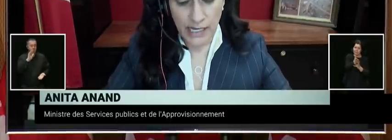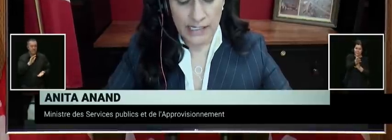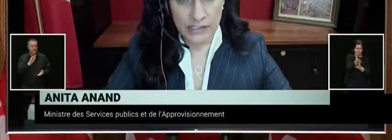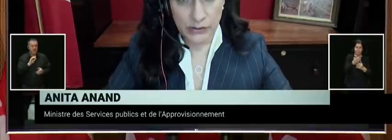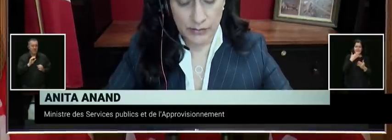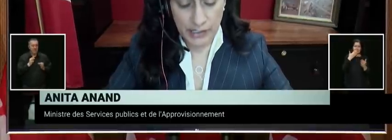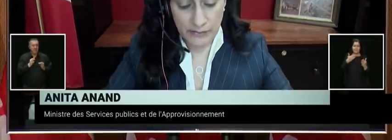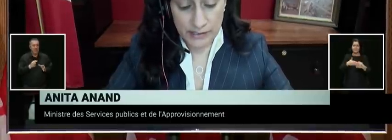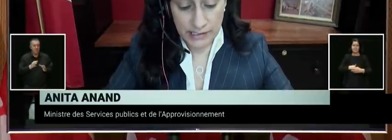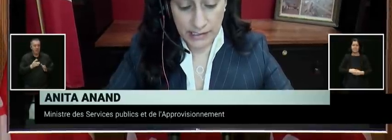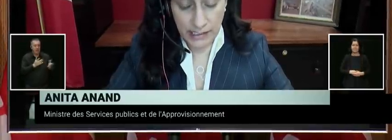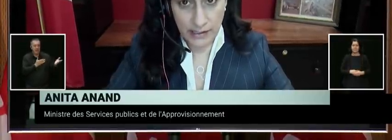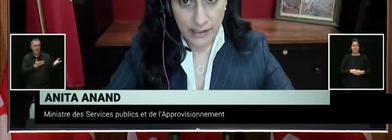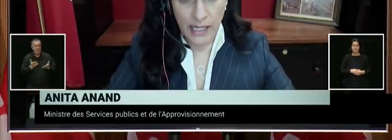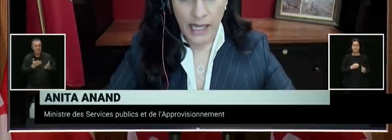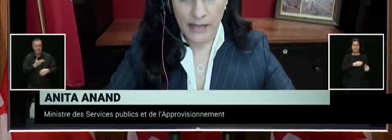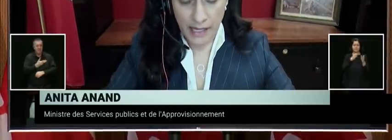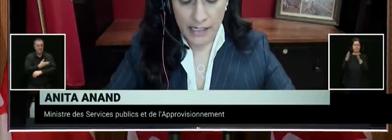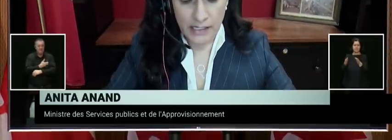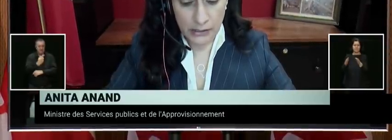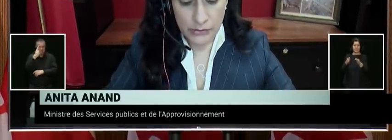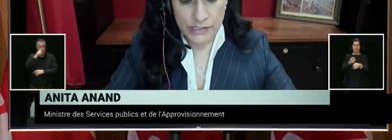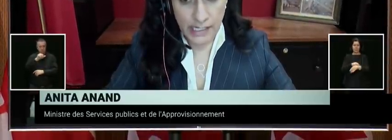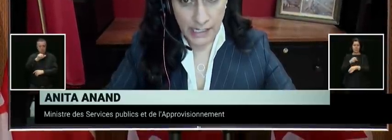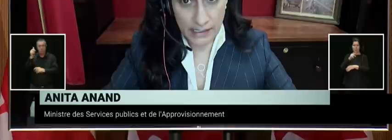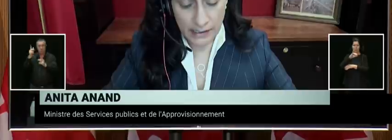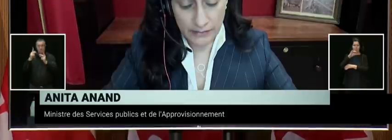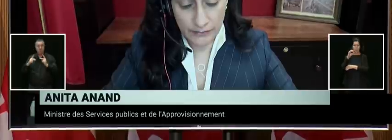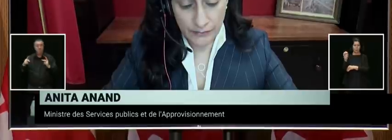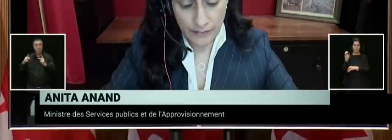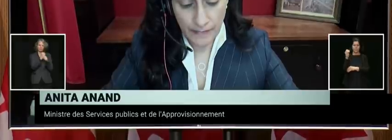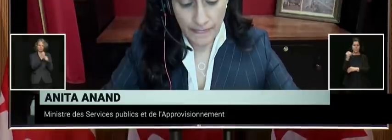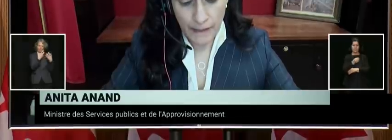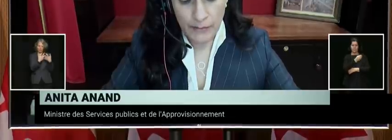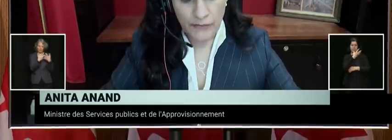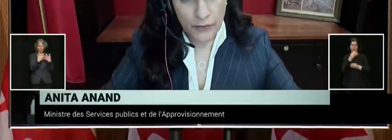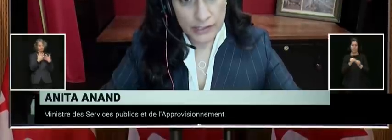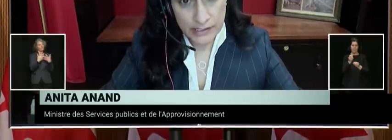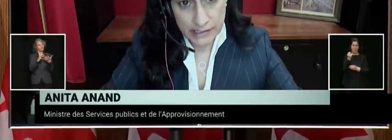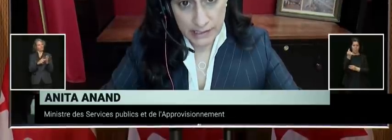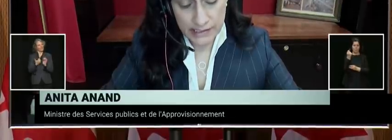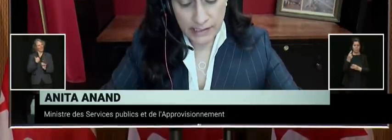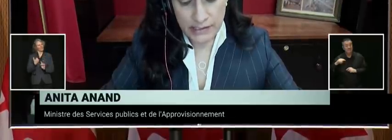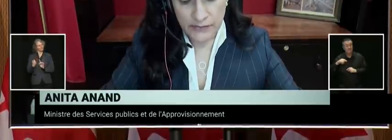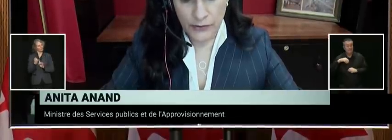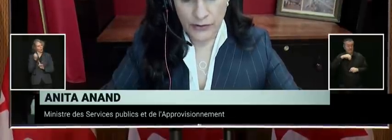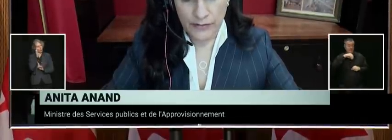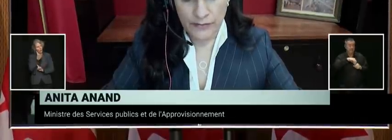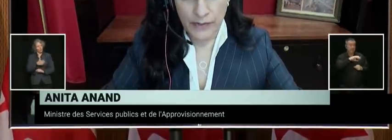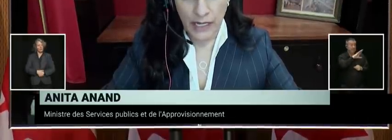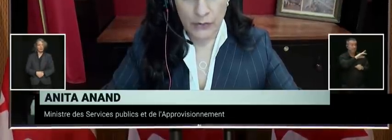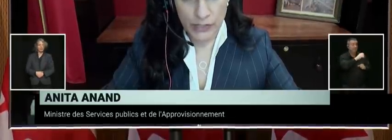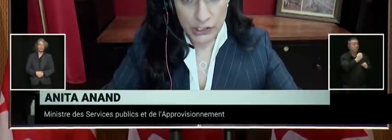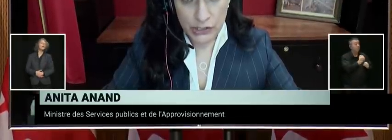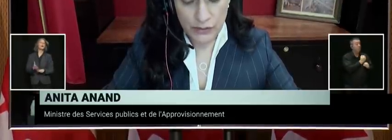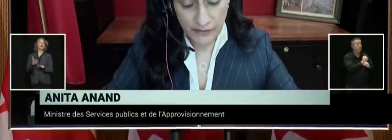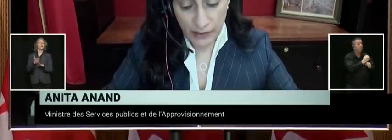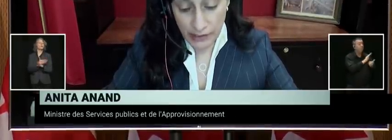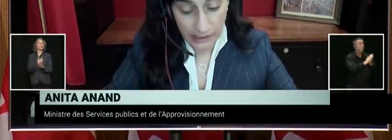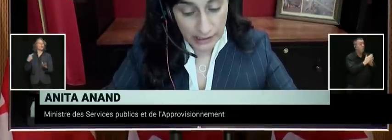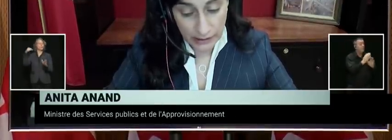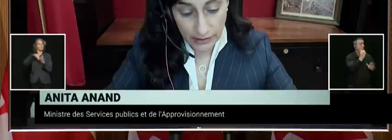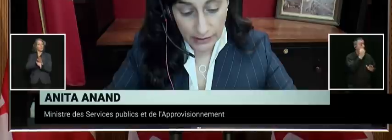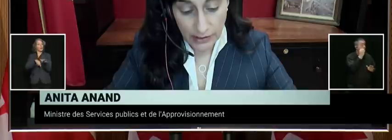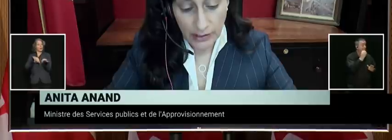manufactured at its European facility, and that includes Canada. Before discussing this further, I wish to be